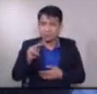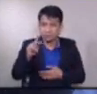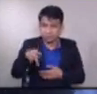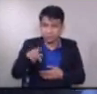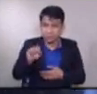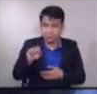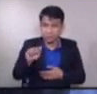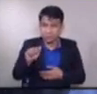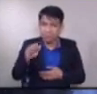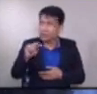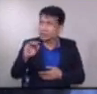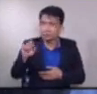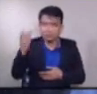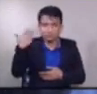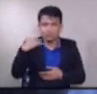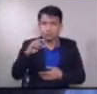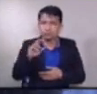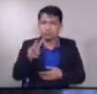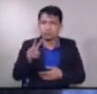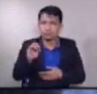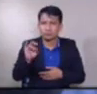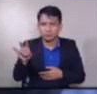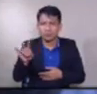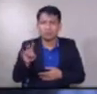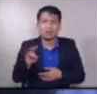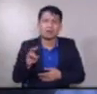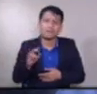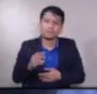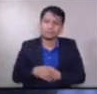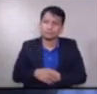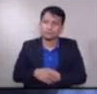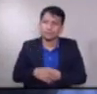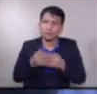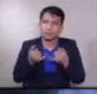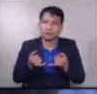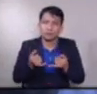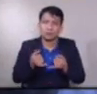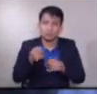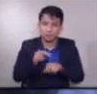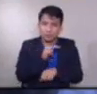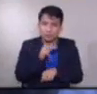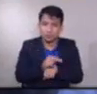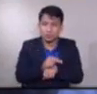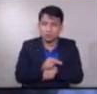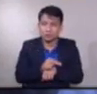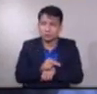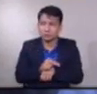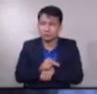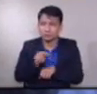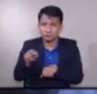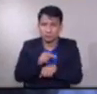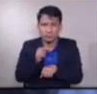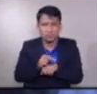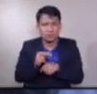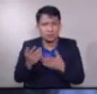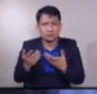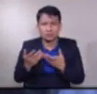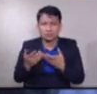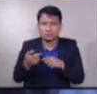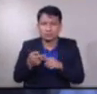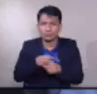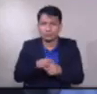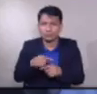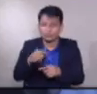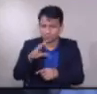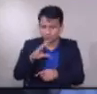noong 2007, ito po ay ginagamit ng National Commission Indigenous People mula